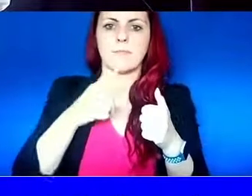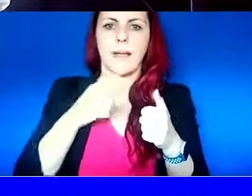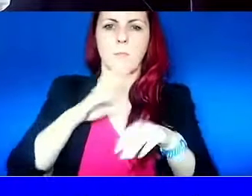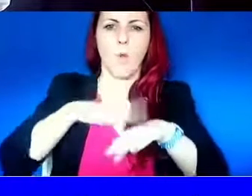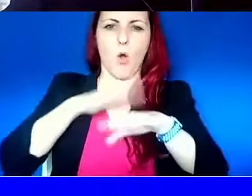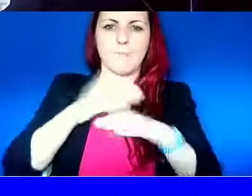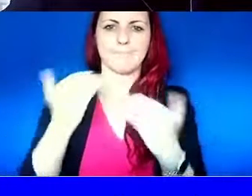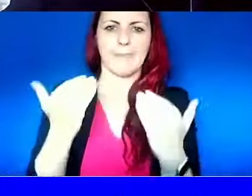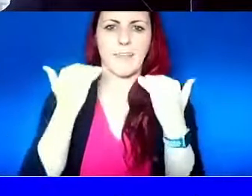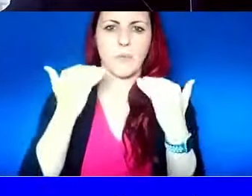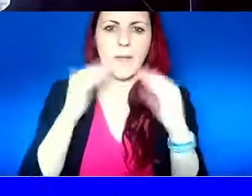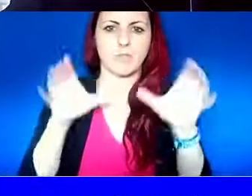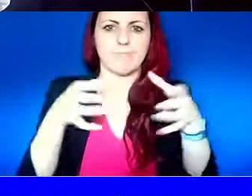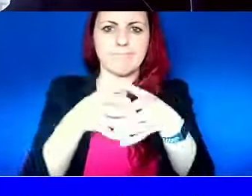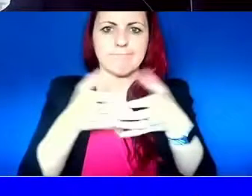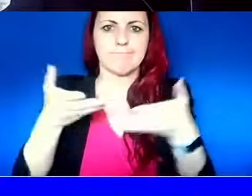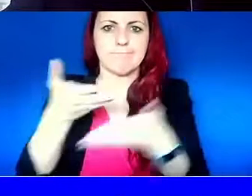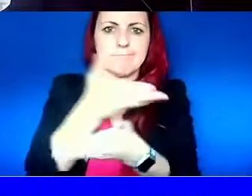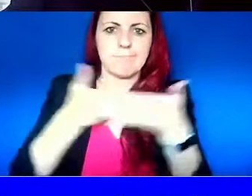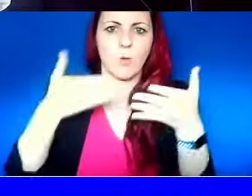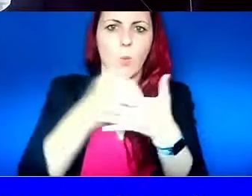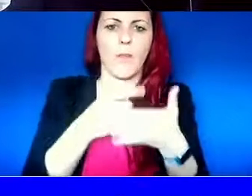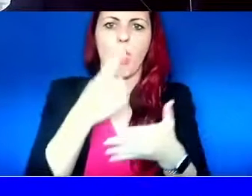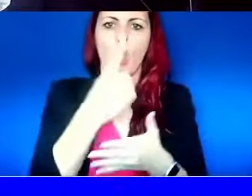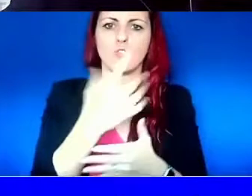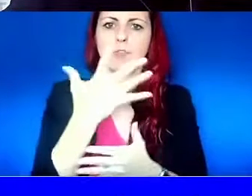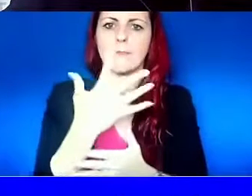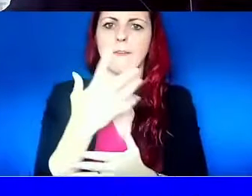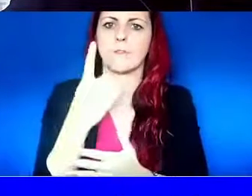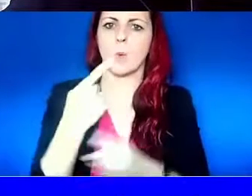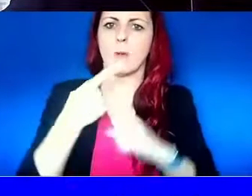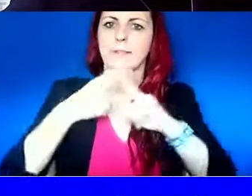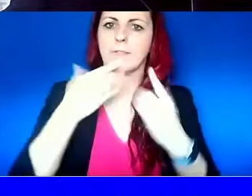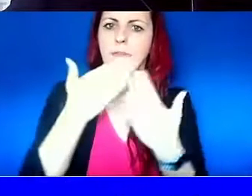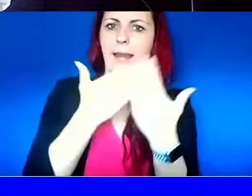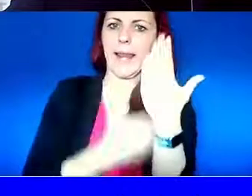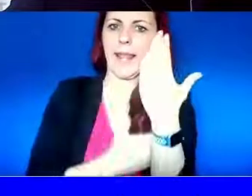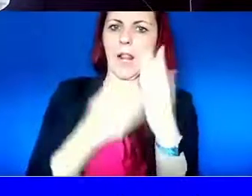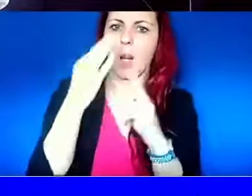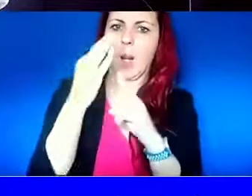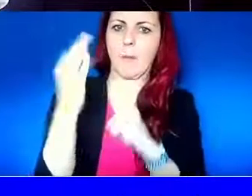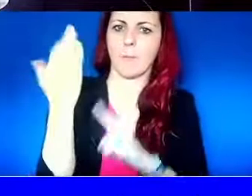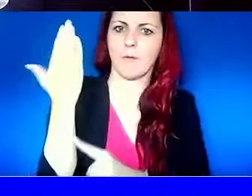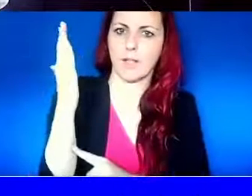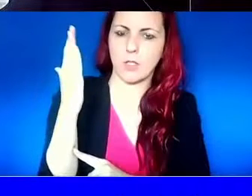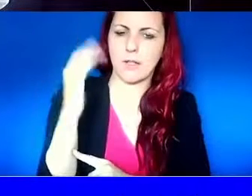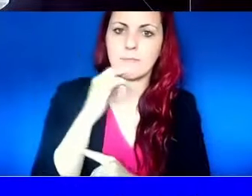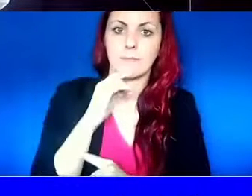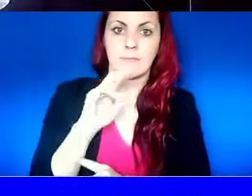with 151 legal professionals. Next slide.